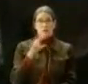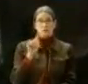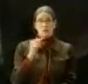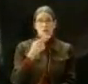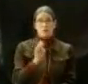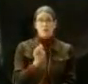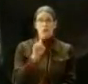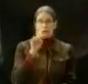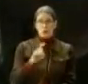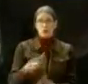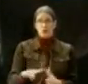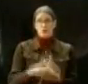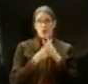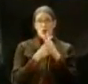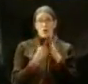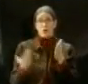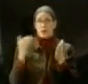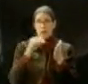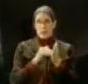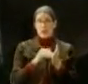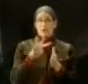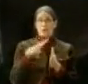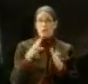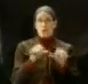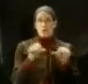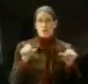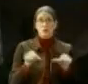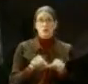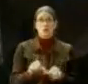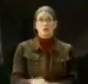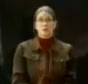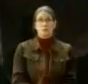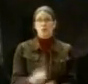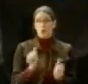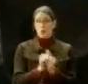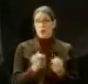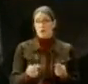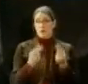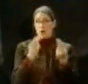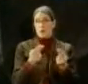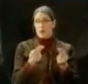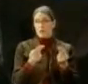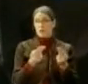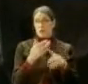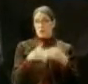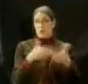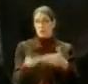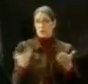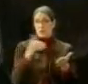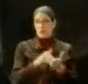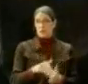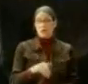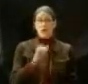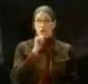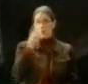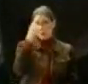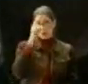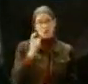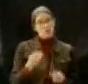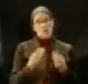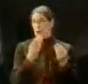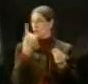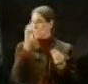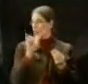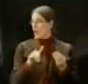we ought to start over in the 4th District with the nomination process. Okay. I don't think you need a motion for